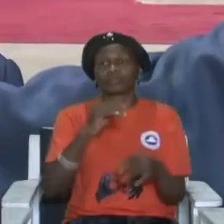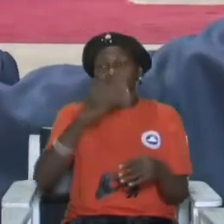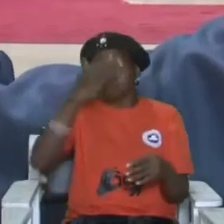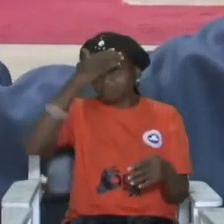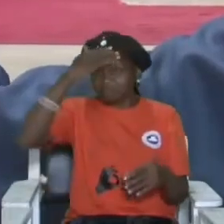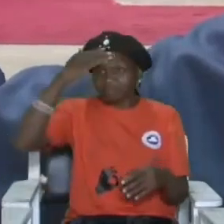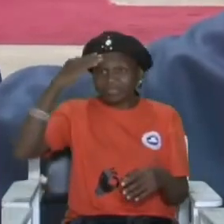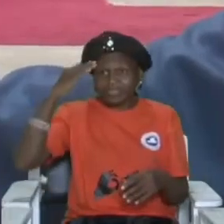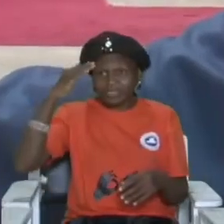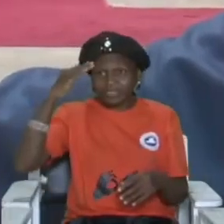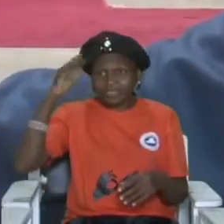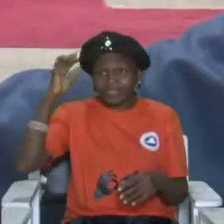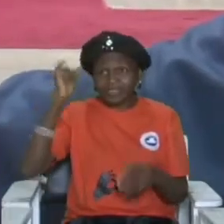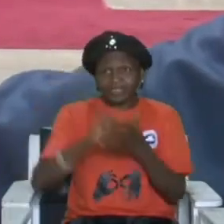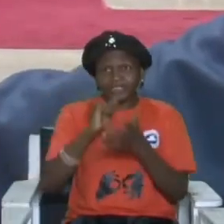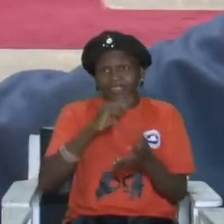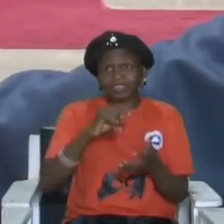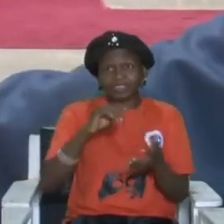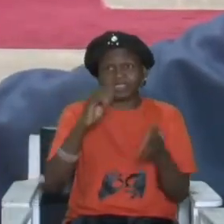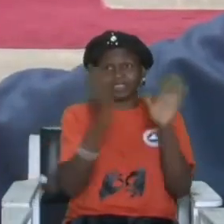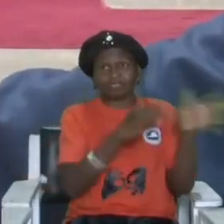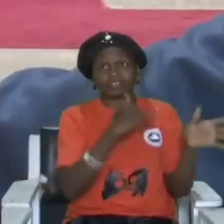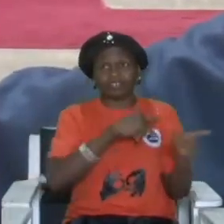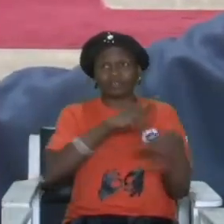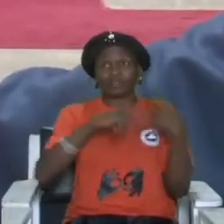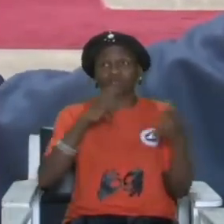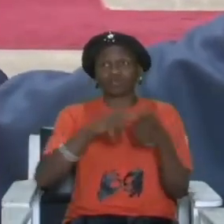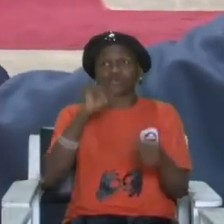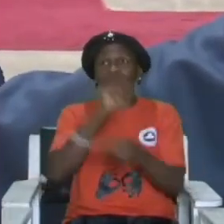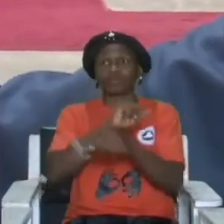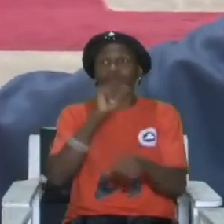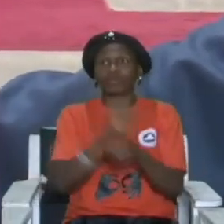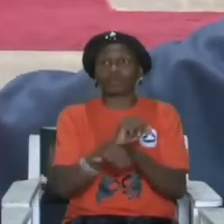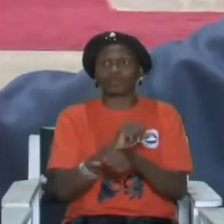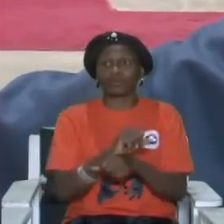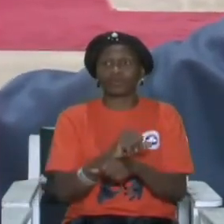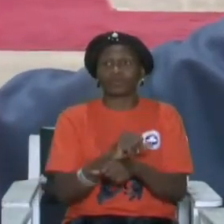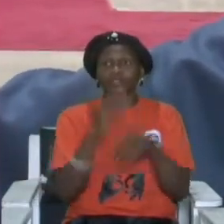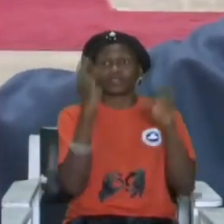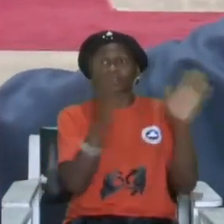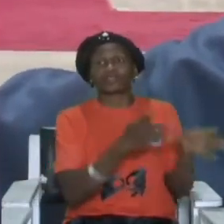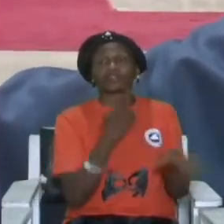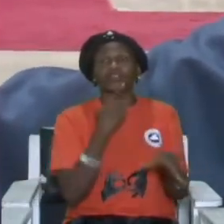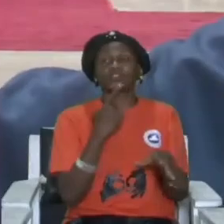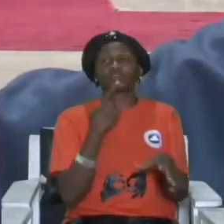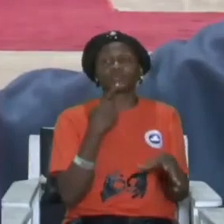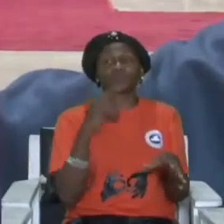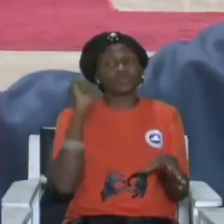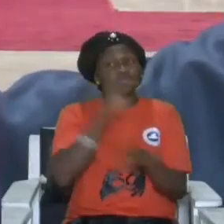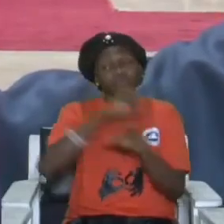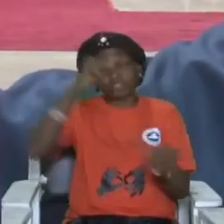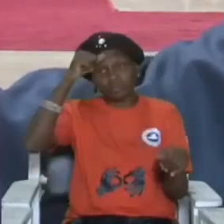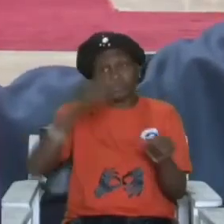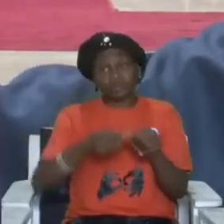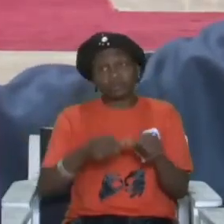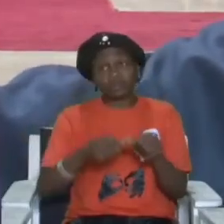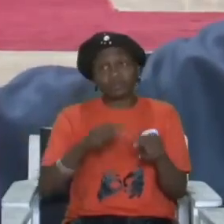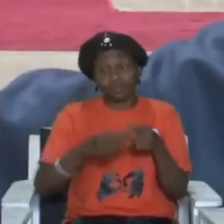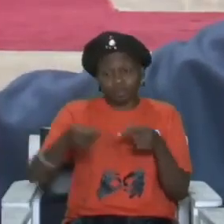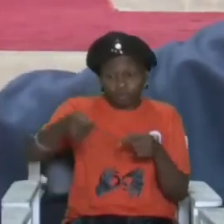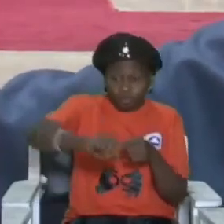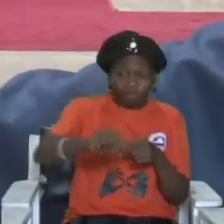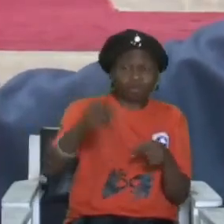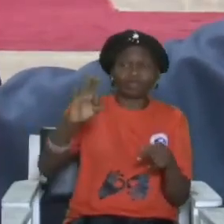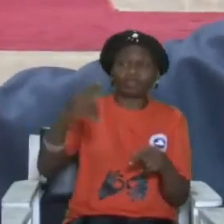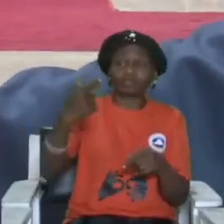me, I left it and I went to my working place. Unknown to me, I didn't remember to even turn it off